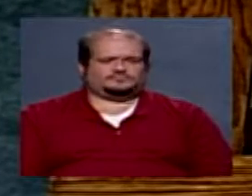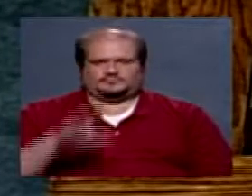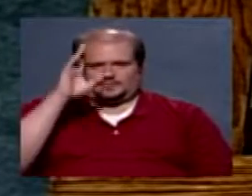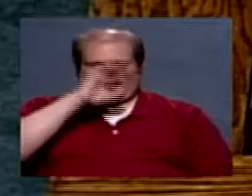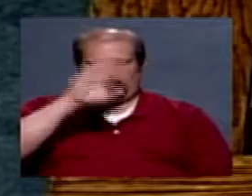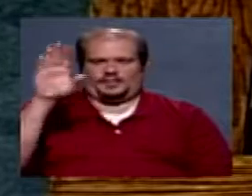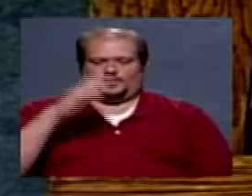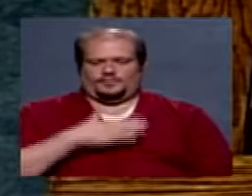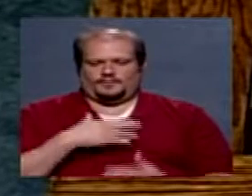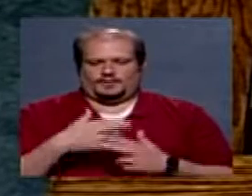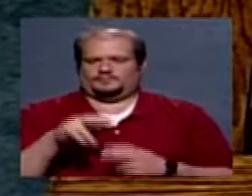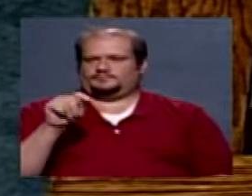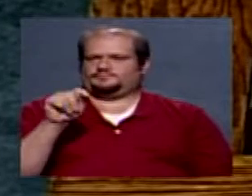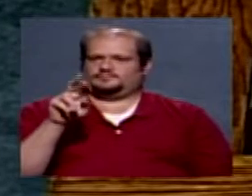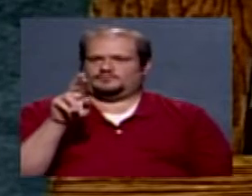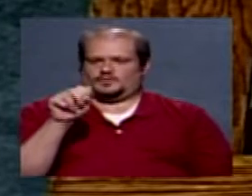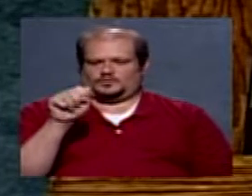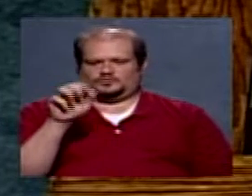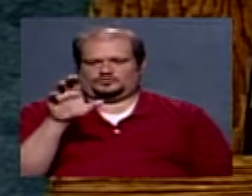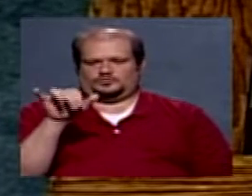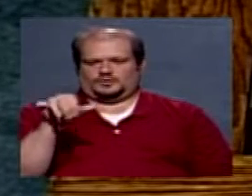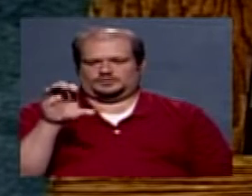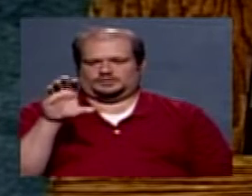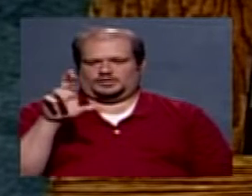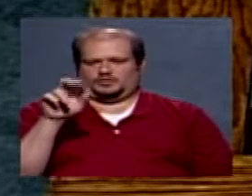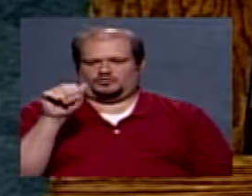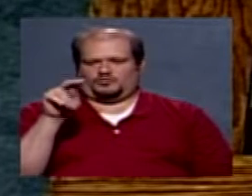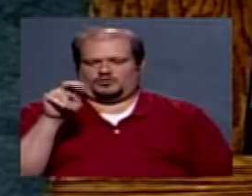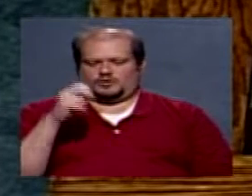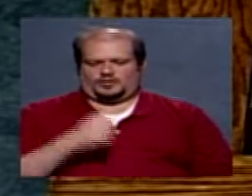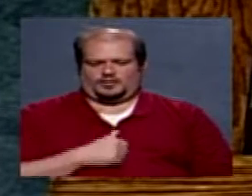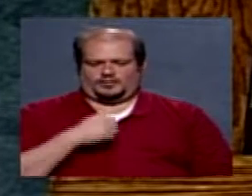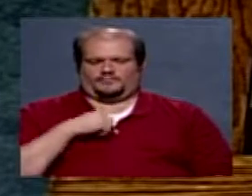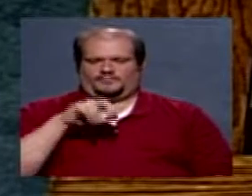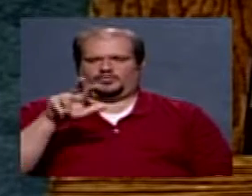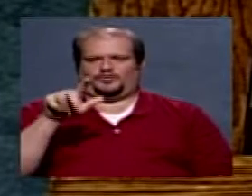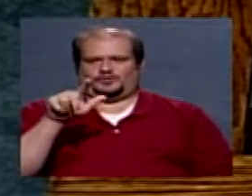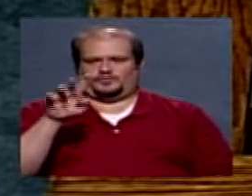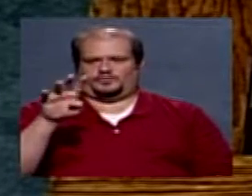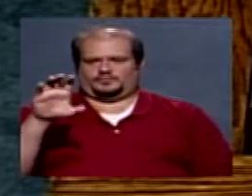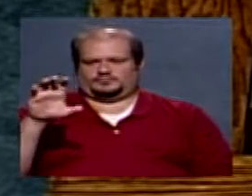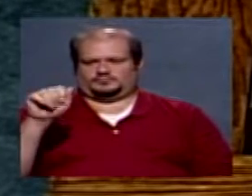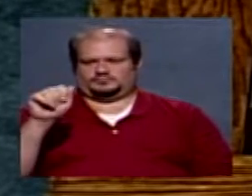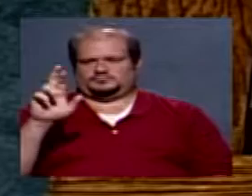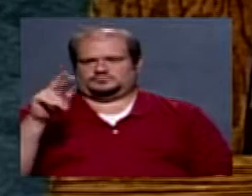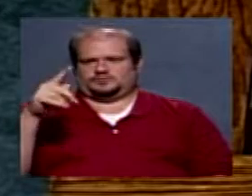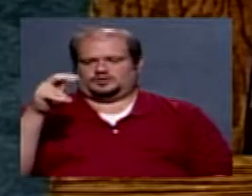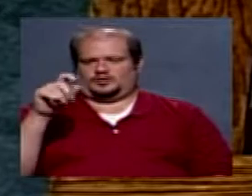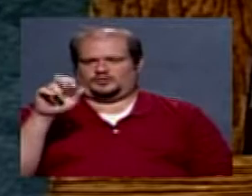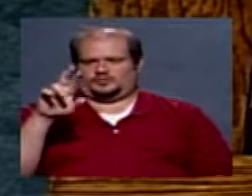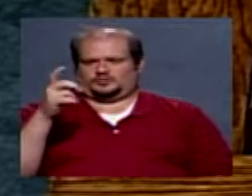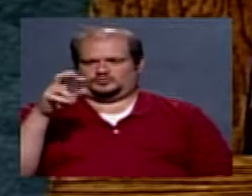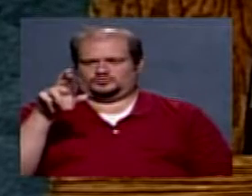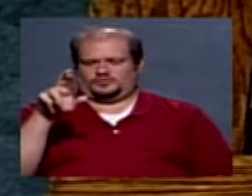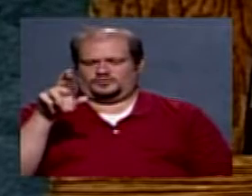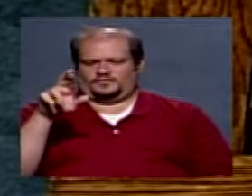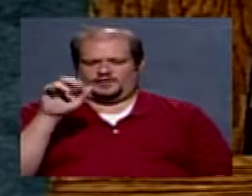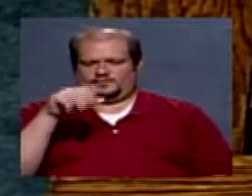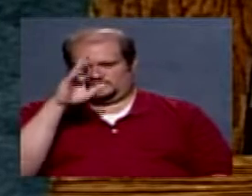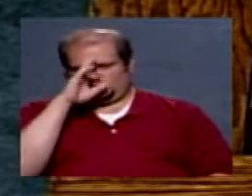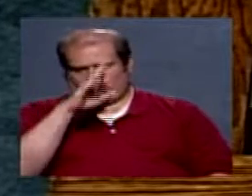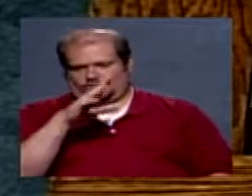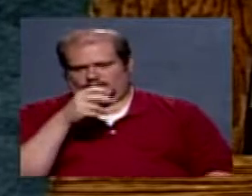Hello, my name is Tracy Crane. I live at 324 Carpenter Drive. I am one of the residents that's